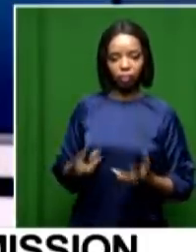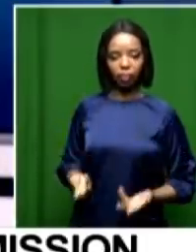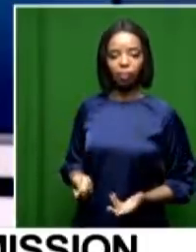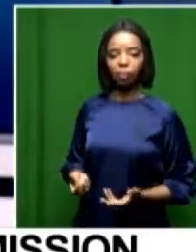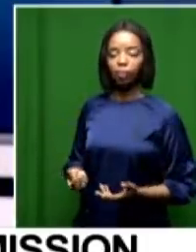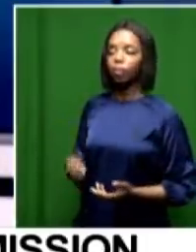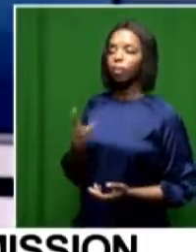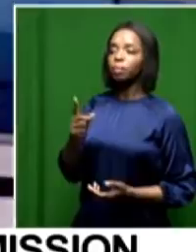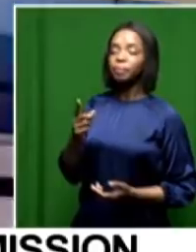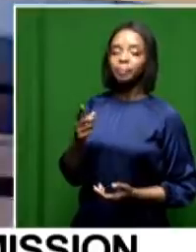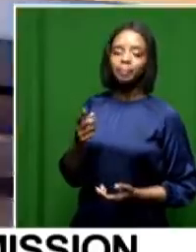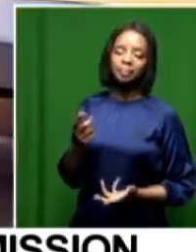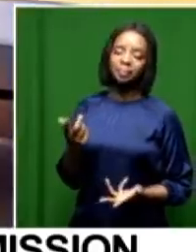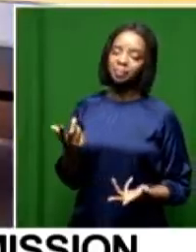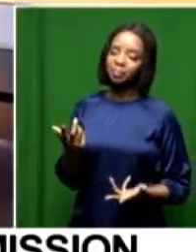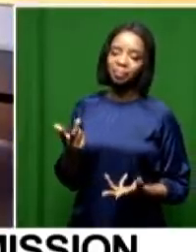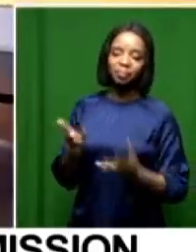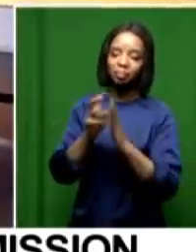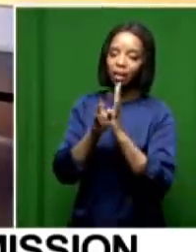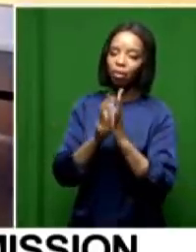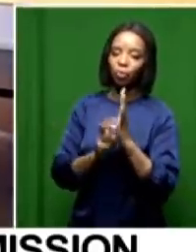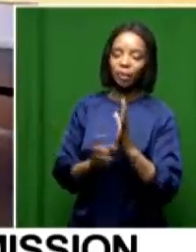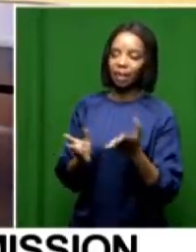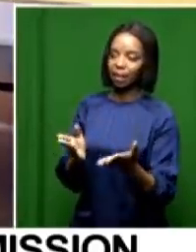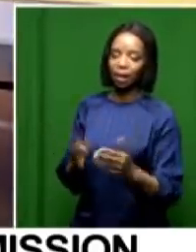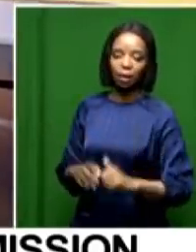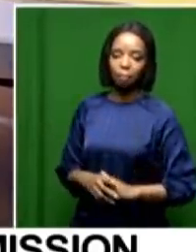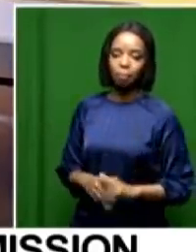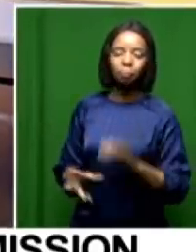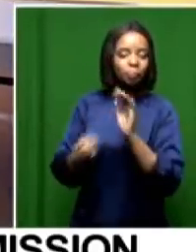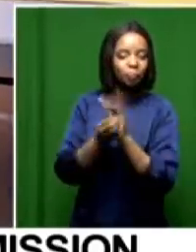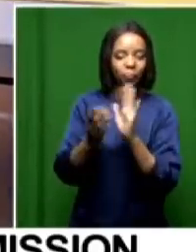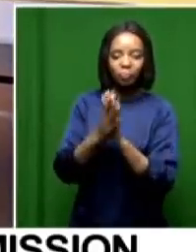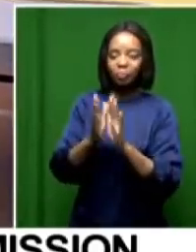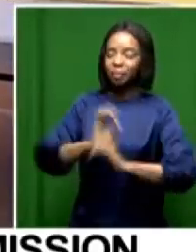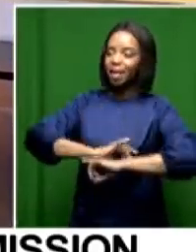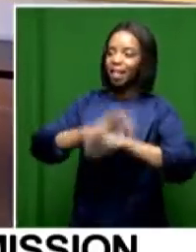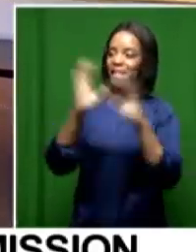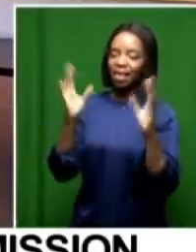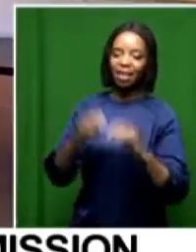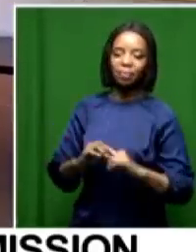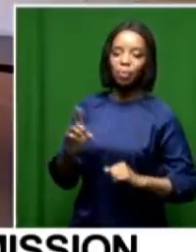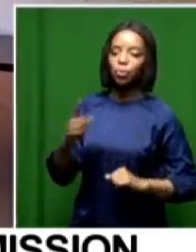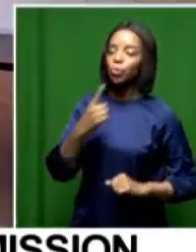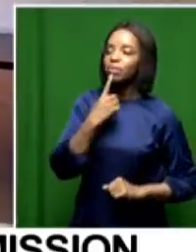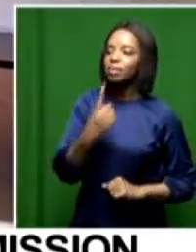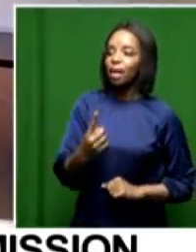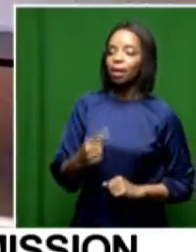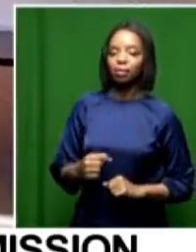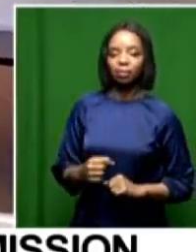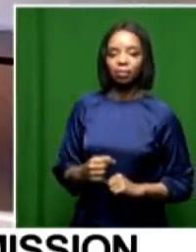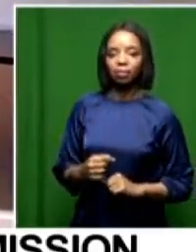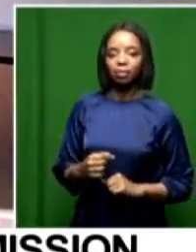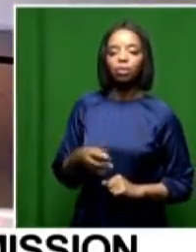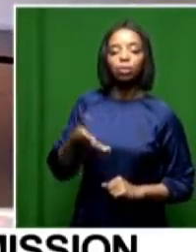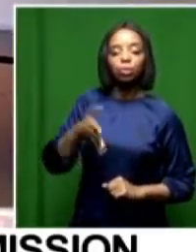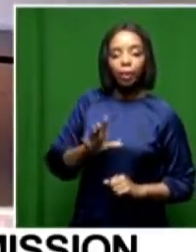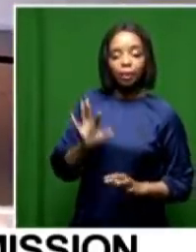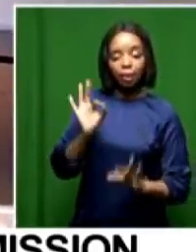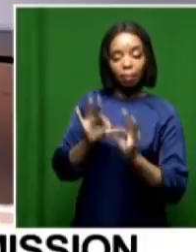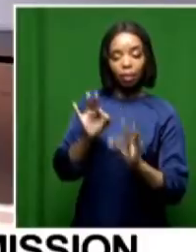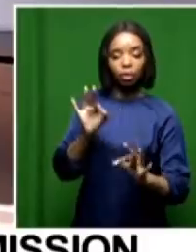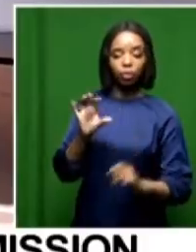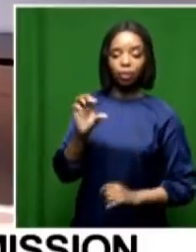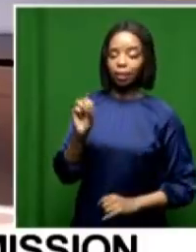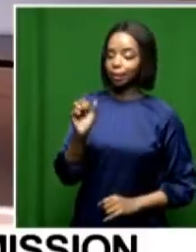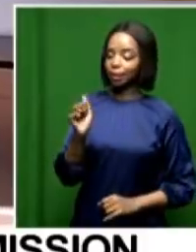got, you know, it's there, the rulings are there in black and white. And you are saying that you want particularly SARS as an